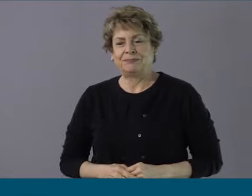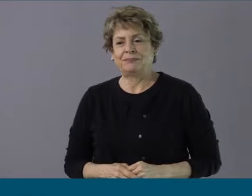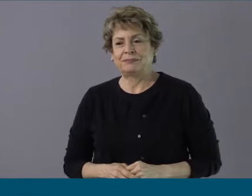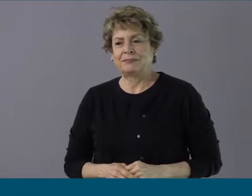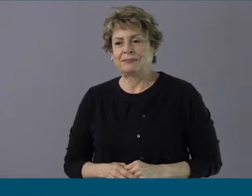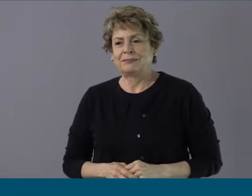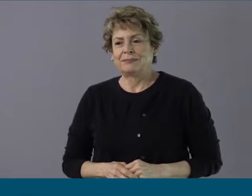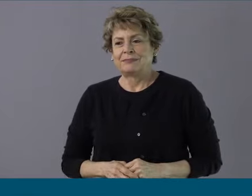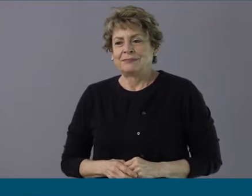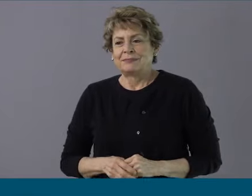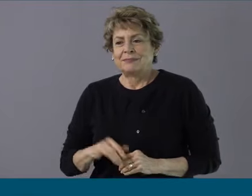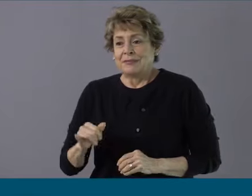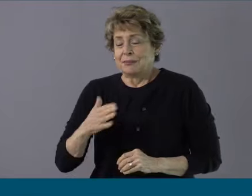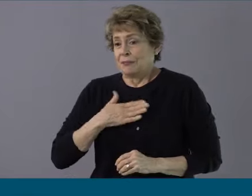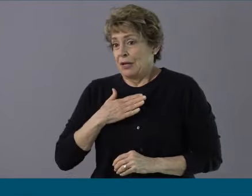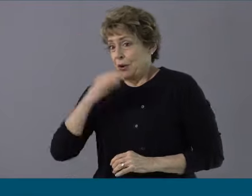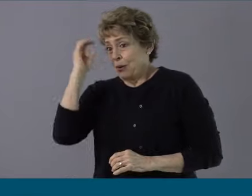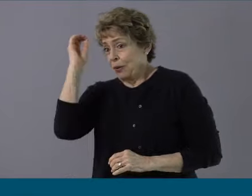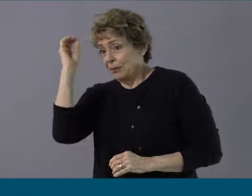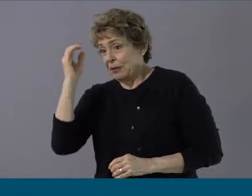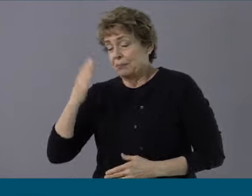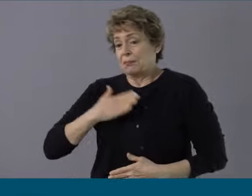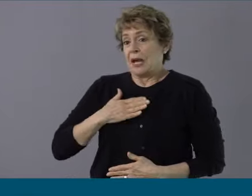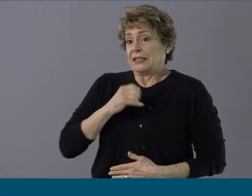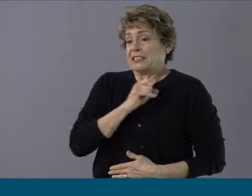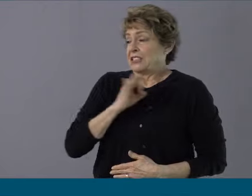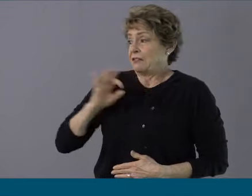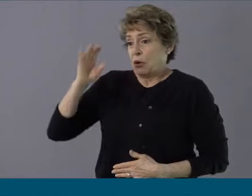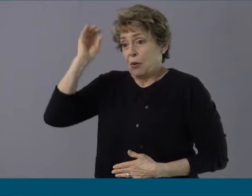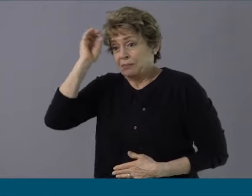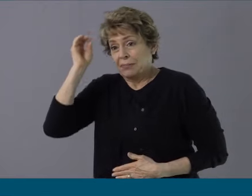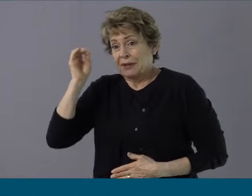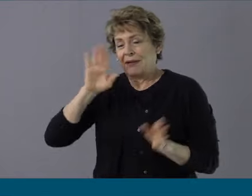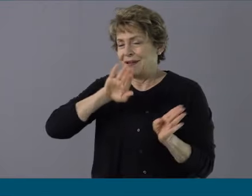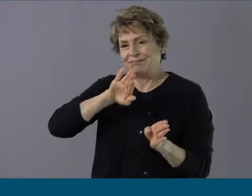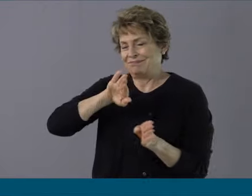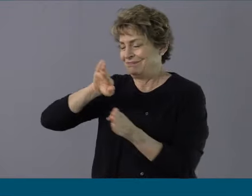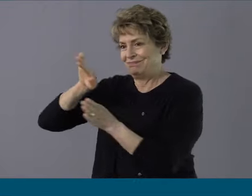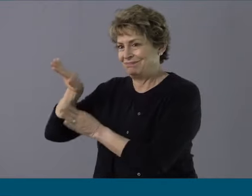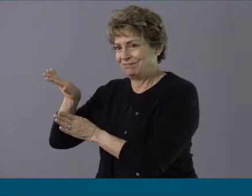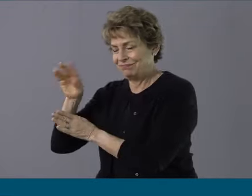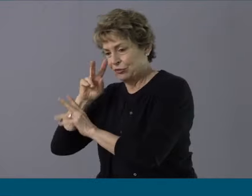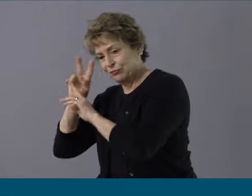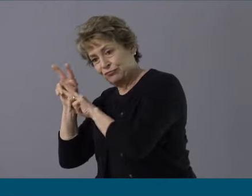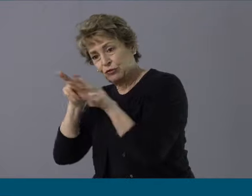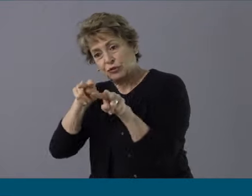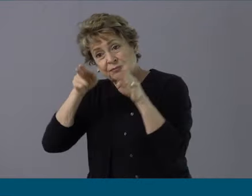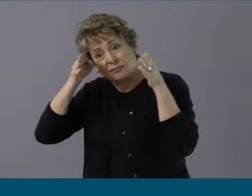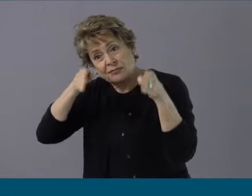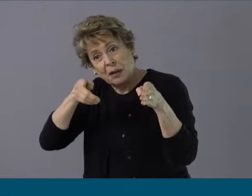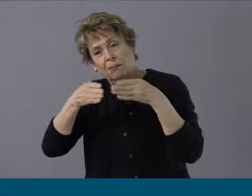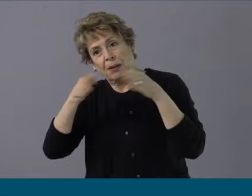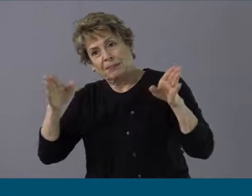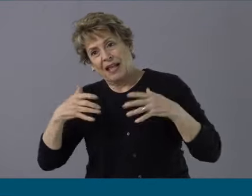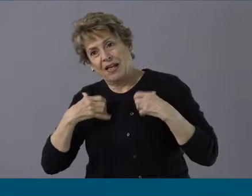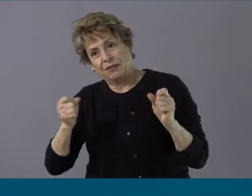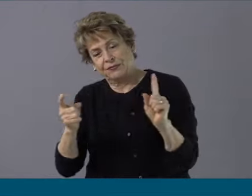This is not senior staff's opinion. This is the opinion of public health experts. So if you want to make better